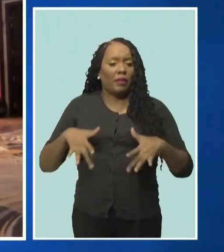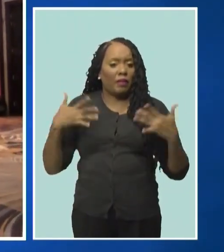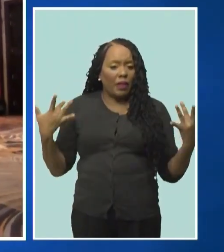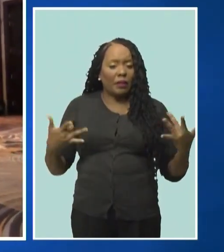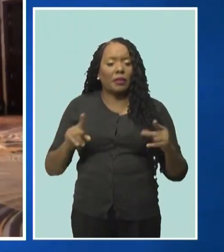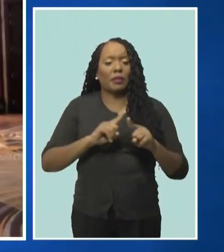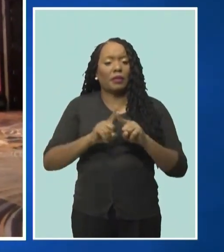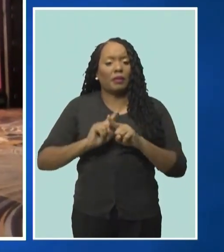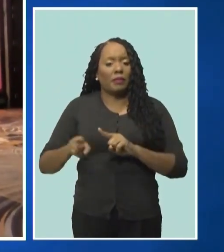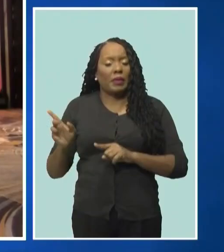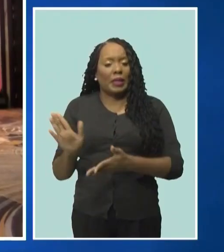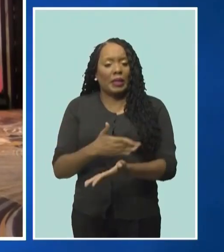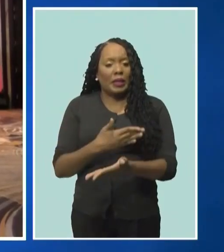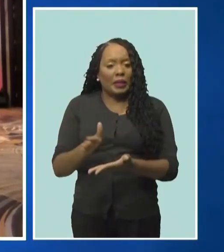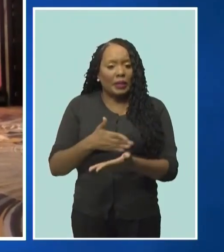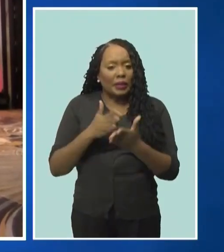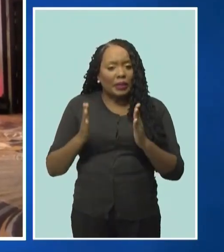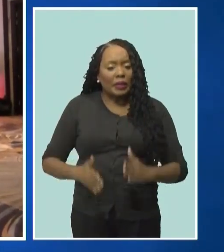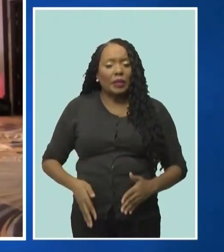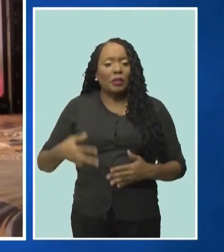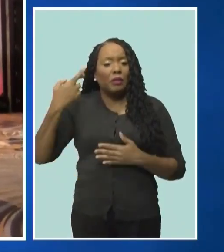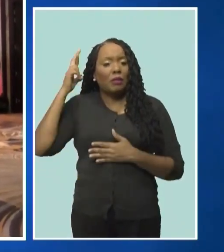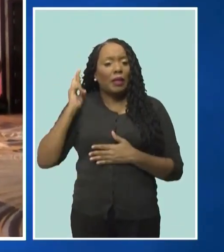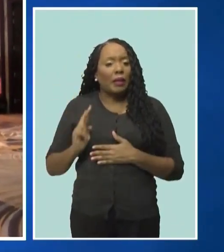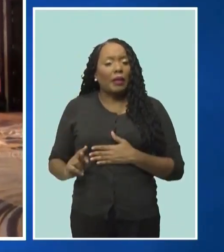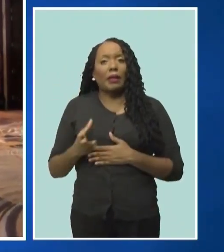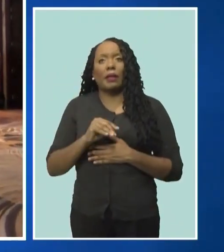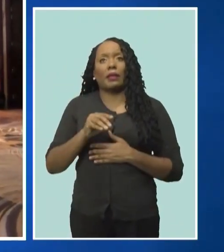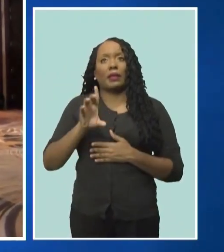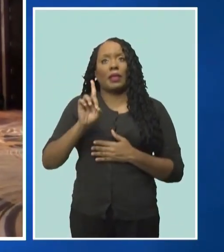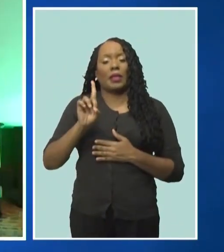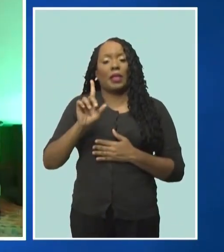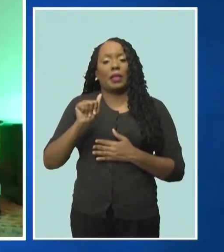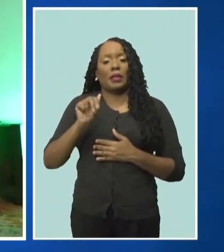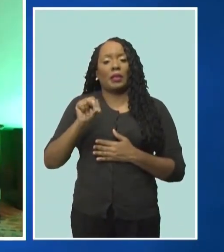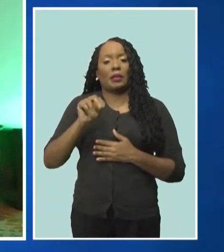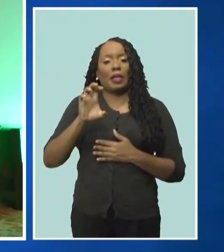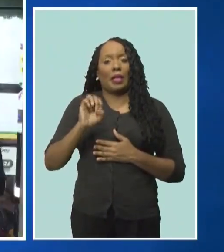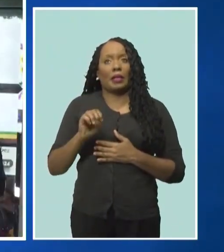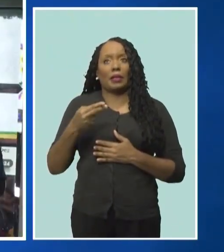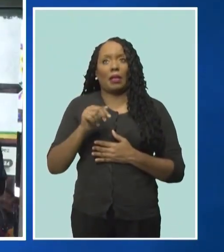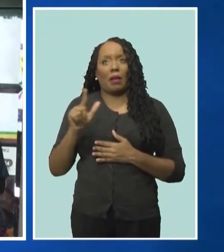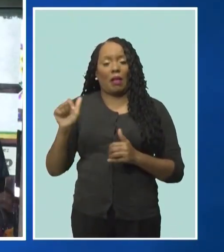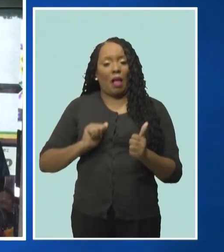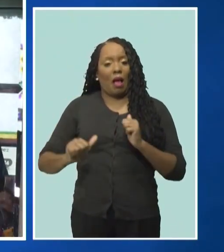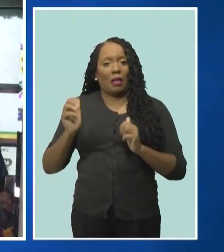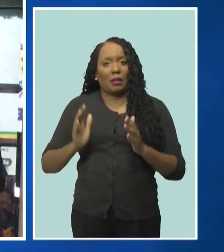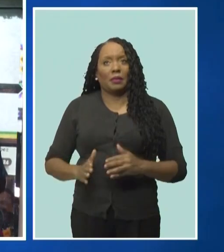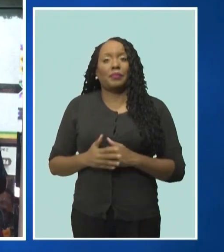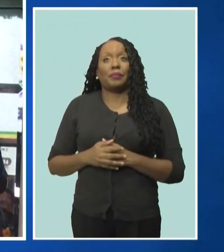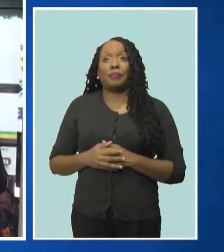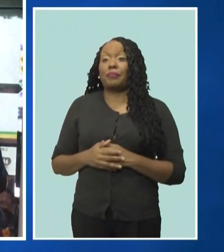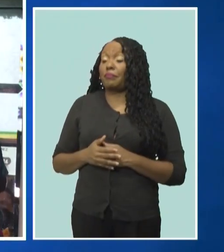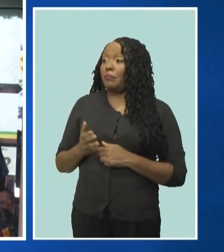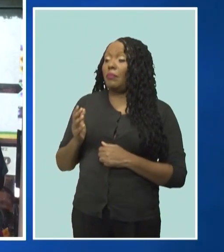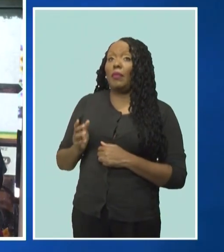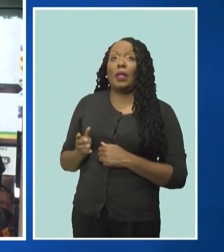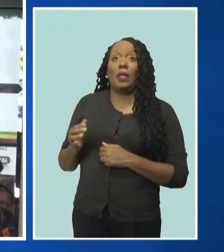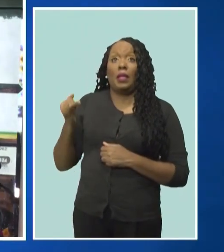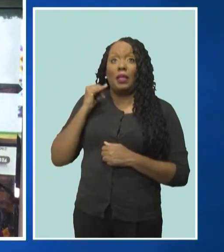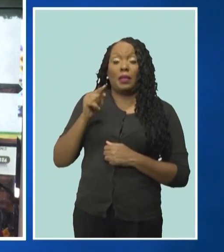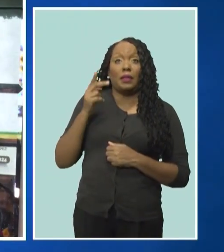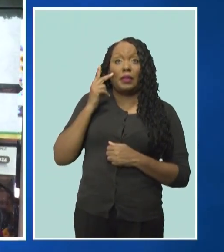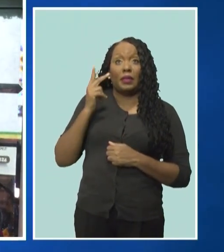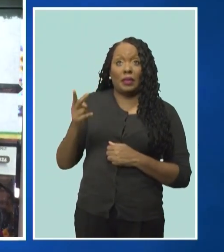featuring an all-star lineup of reggae and dancehall artists. If you look at our branding, you would see that the trident